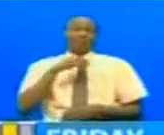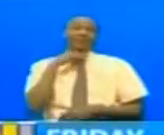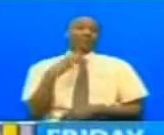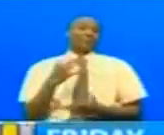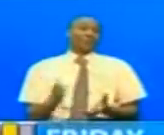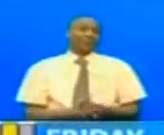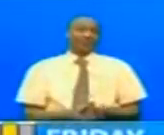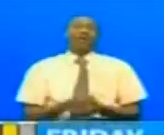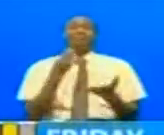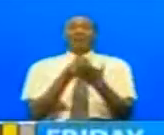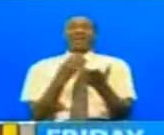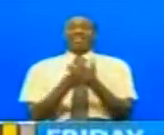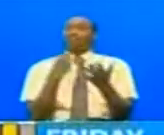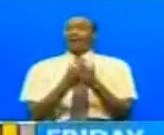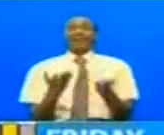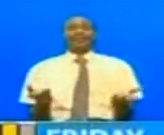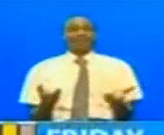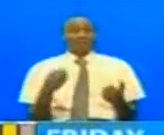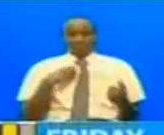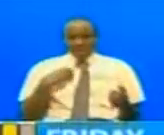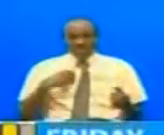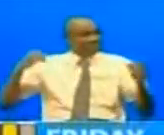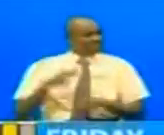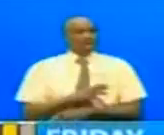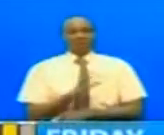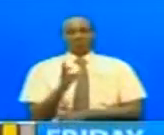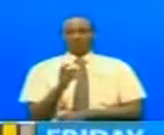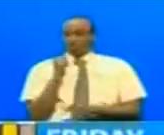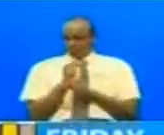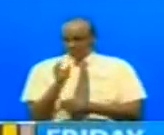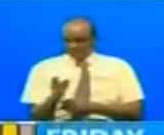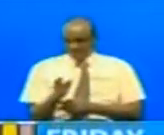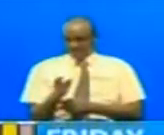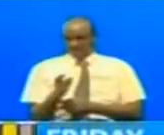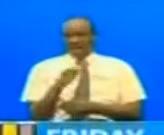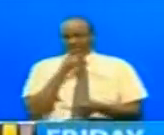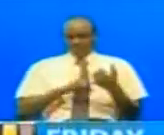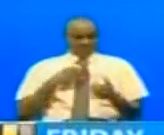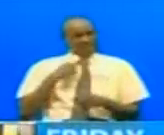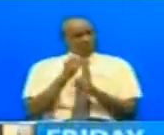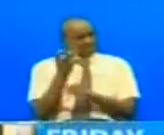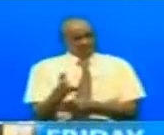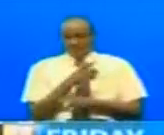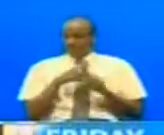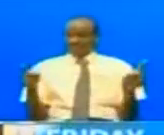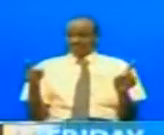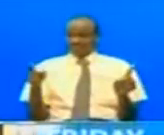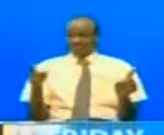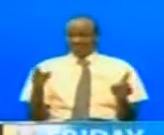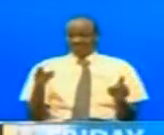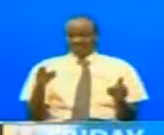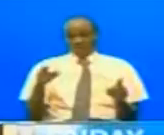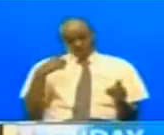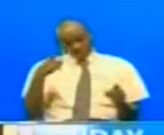kazi mbaya, pesa ni pesa. Mimi unajua mimi naogopa kazi kama hiyo, naogopa. Lakini kulingana tu